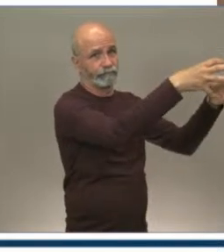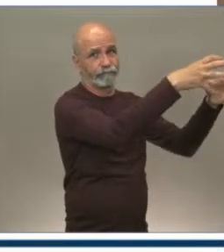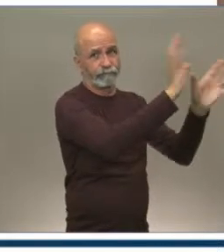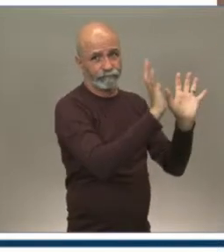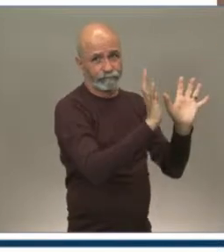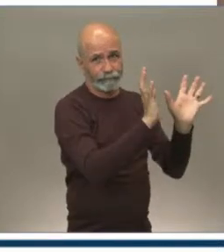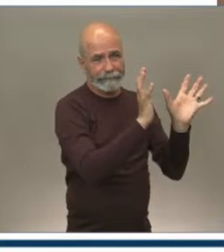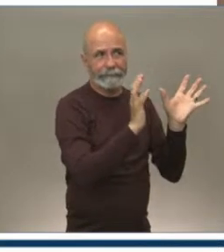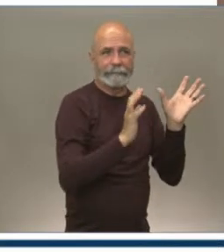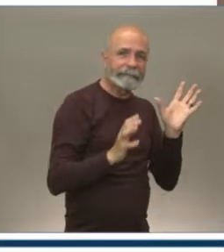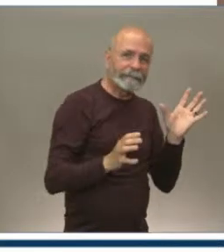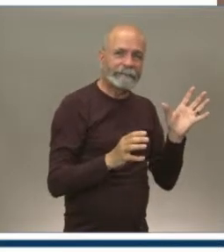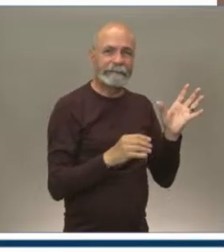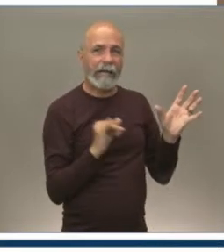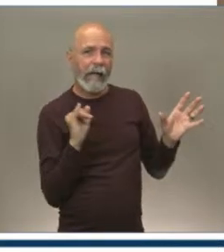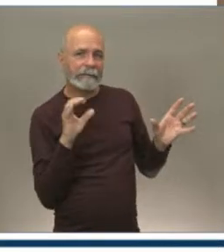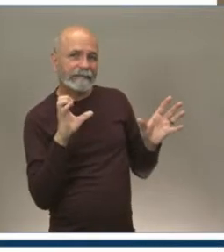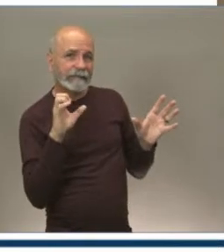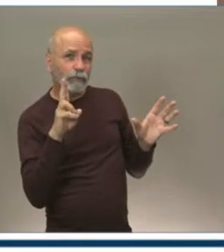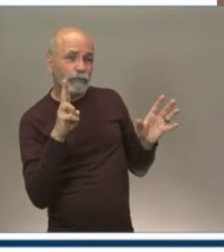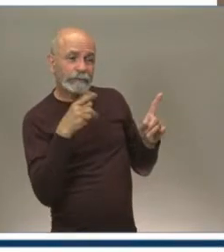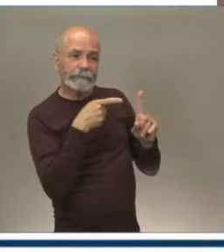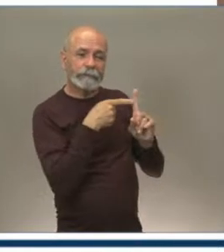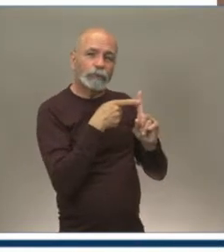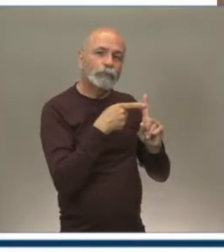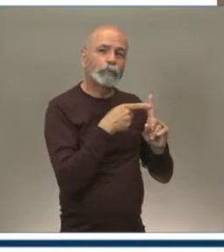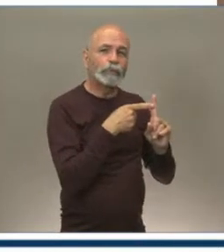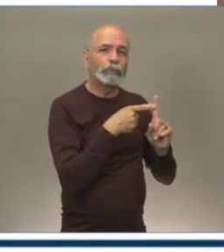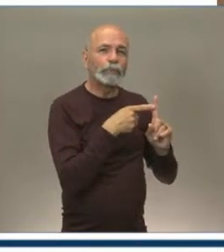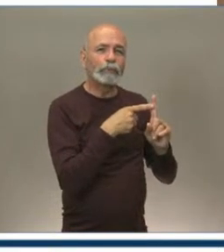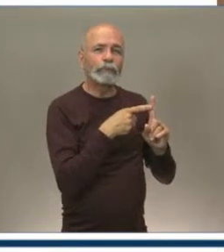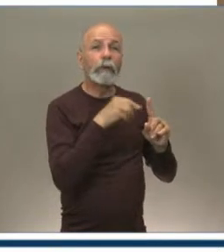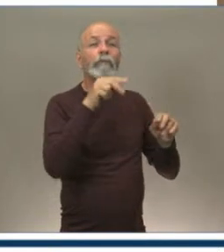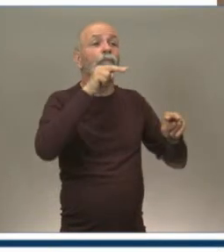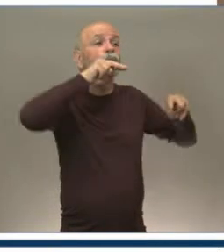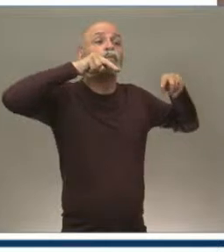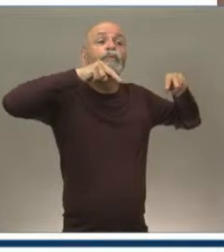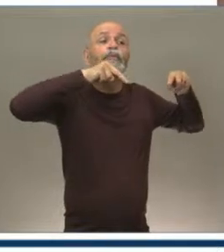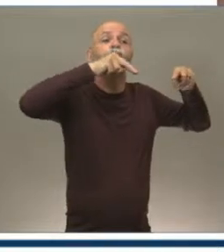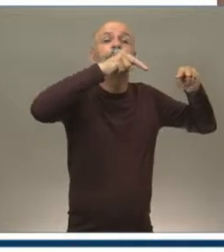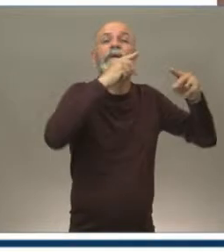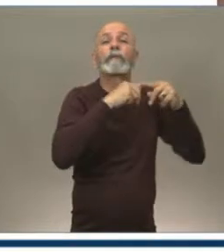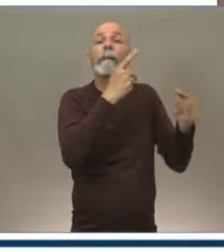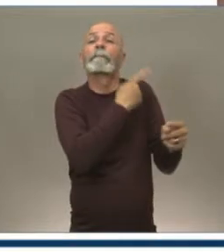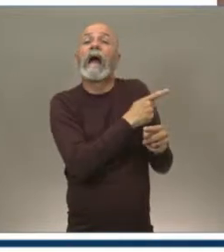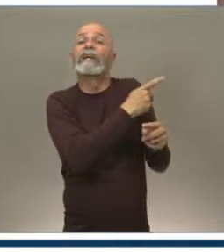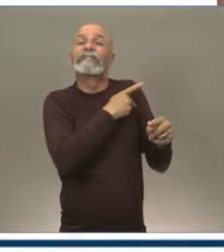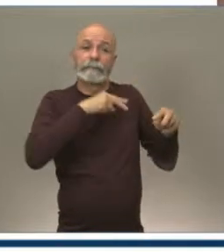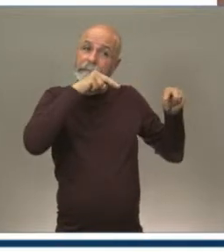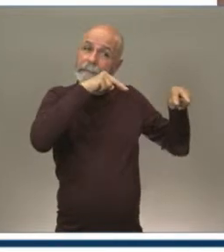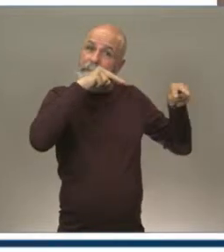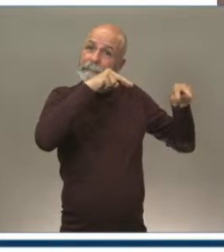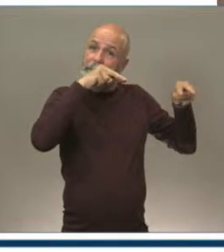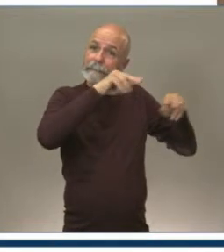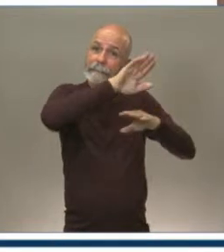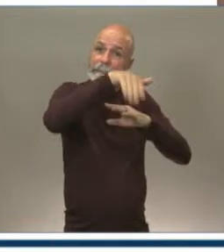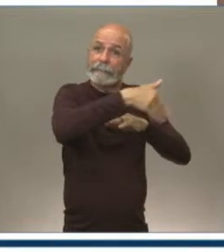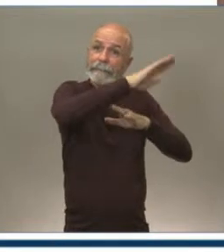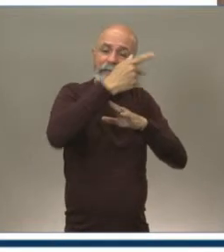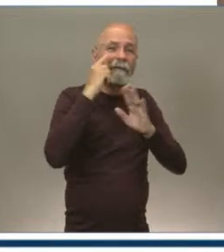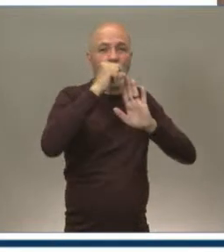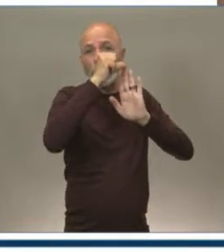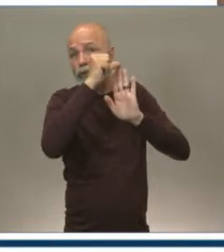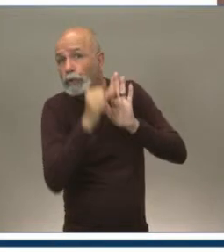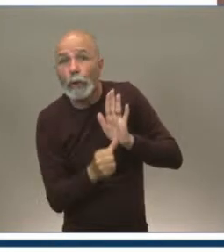Our ICUs are continuing to look after many other patients who have necessary surgeries or have had